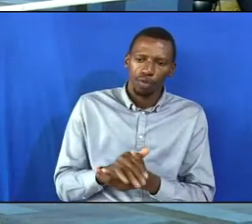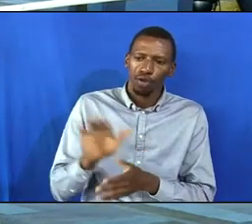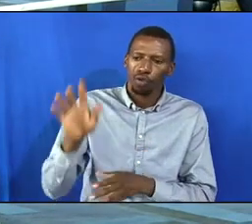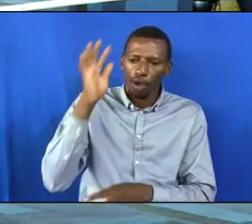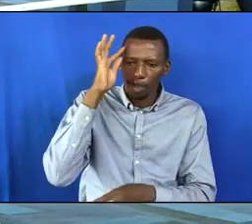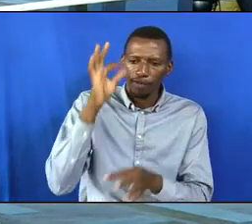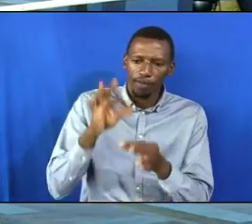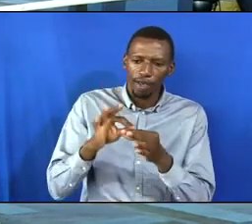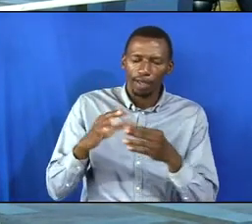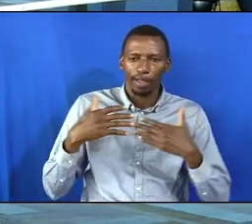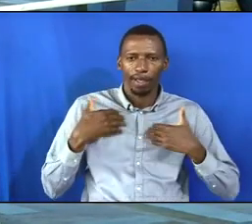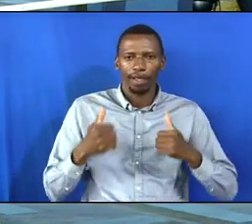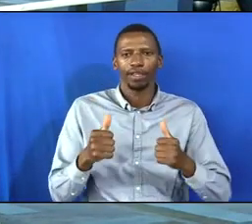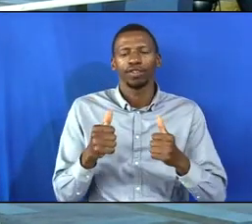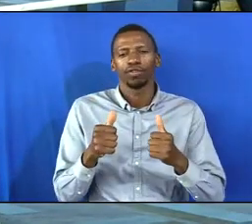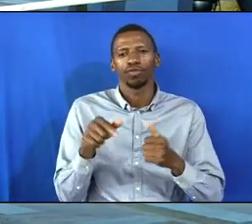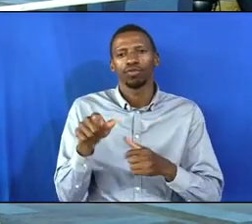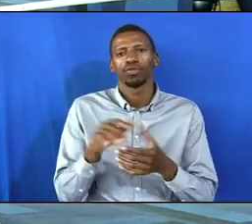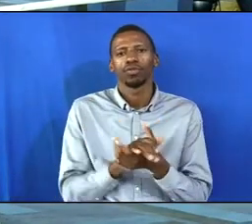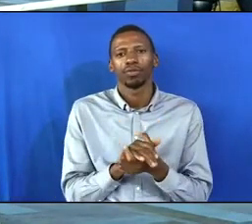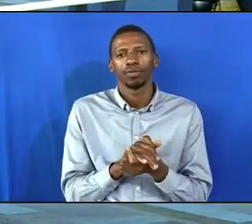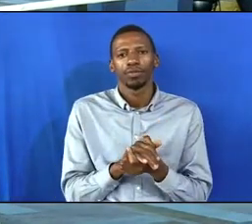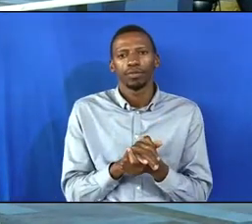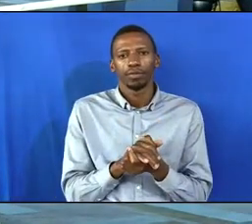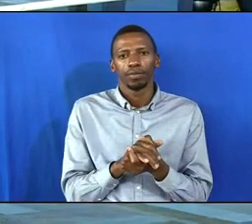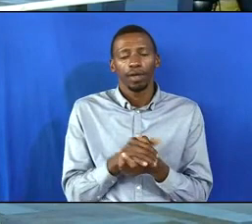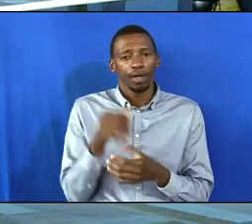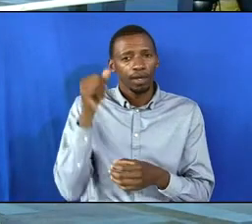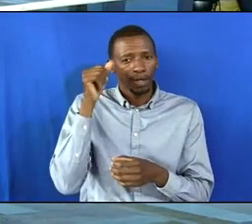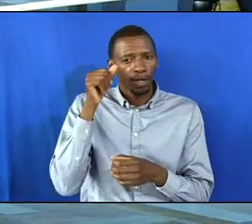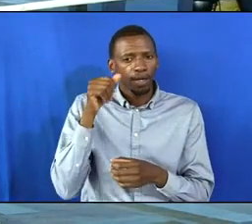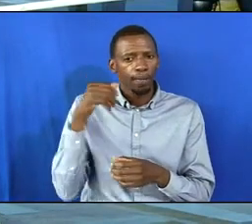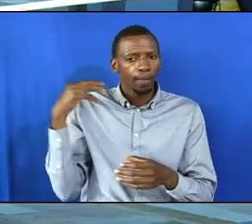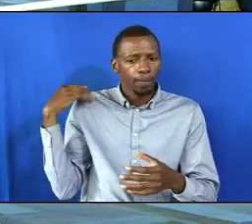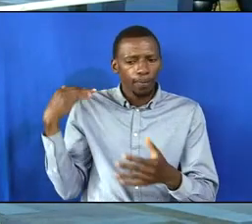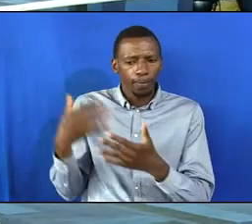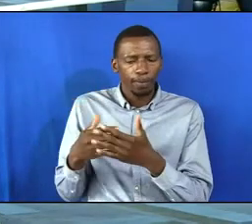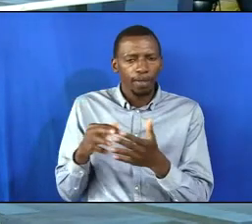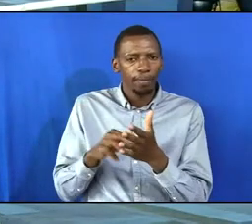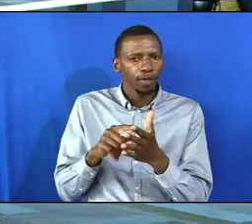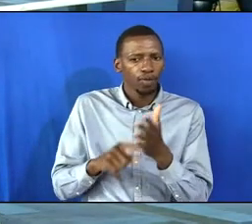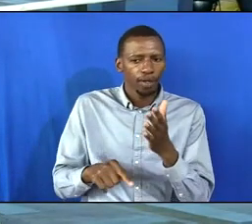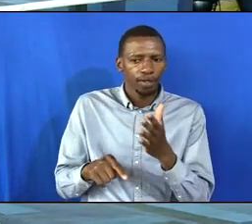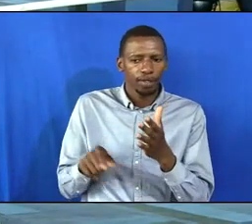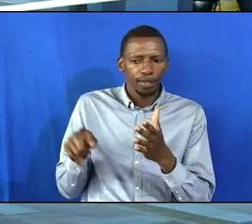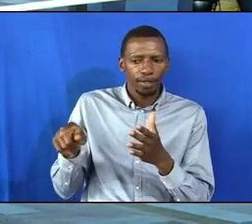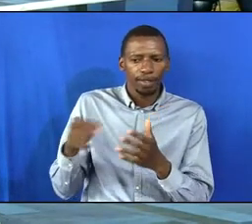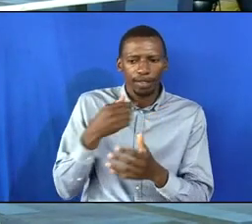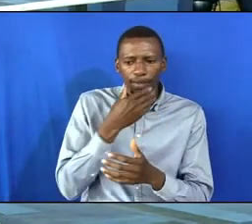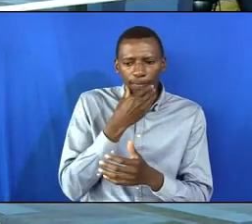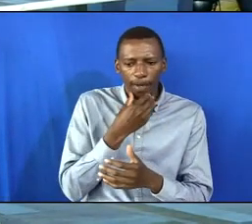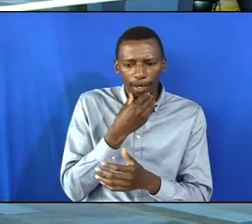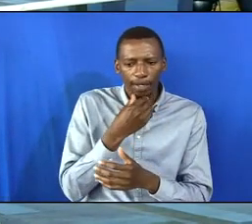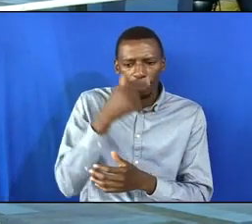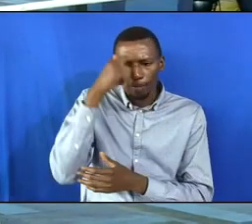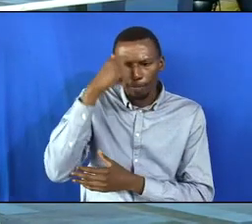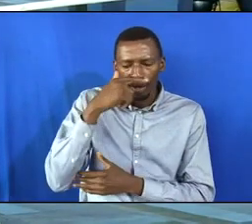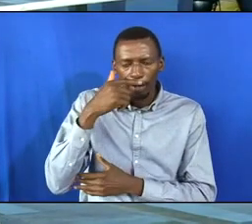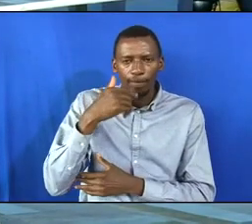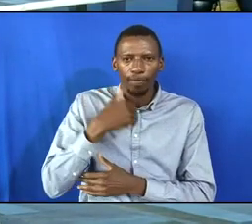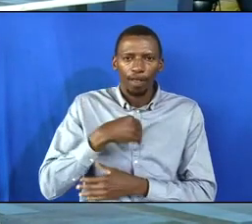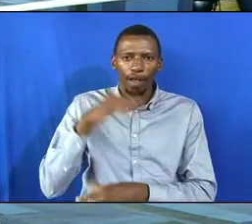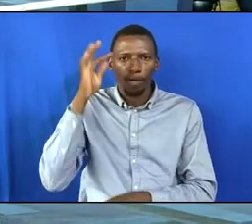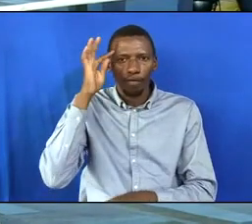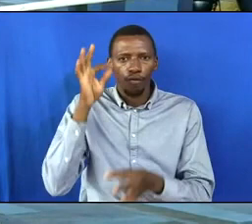was moving this man all along was he exercised faith in Jesus. He exercised faith in